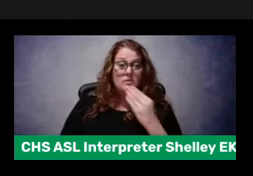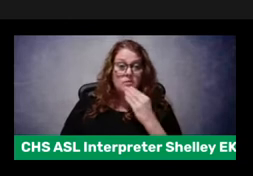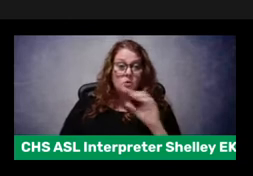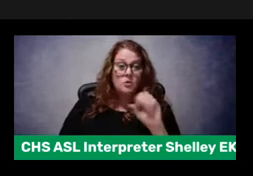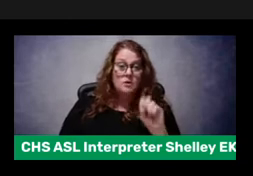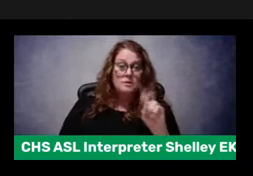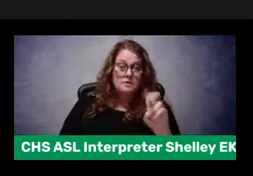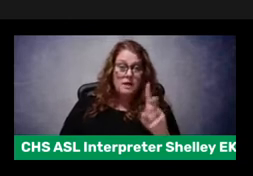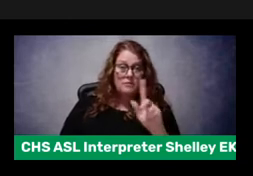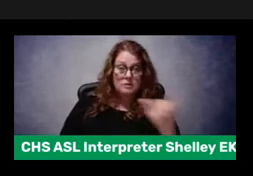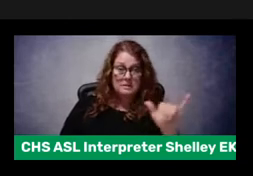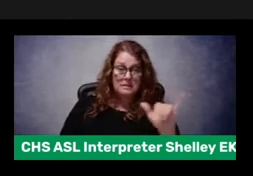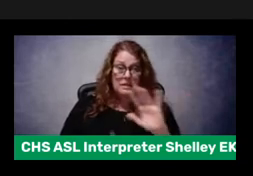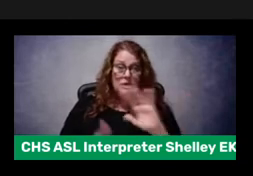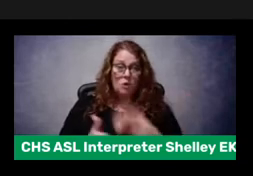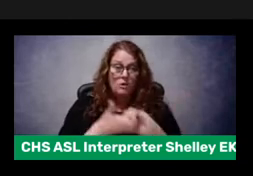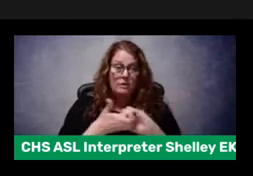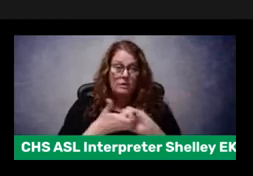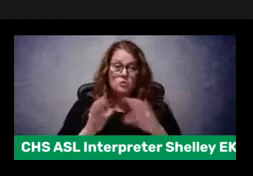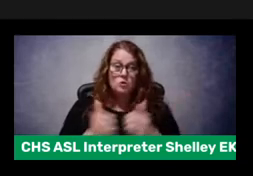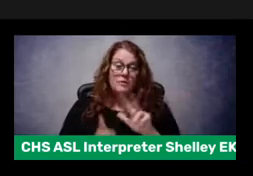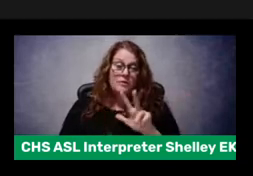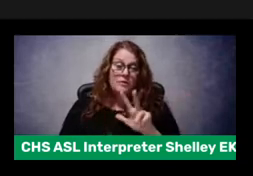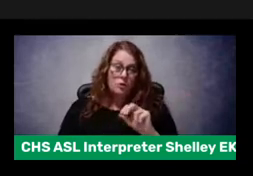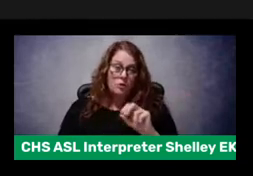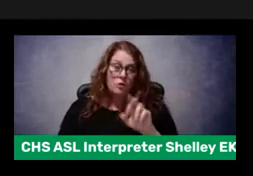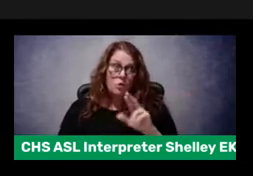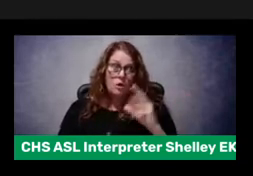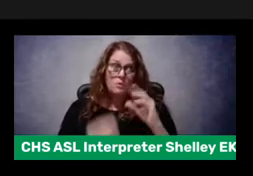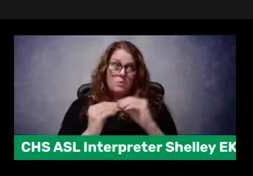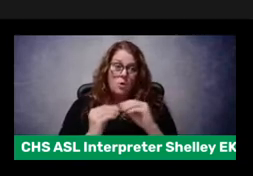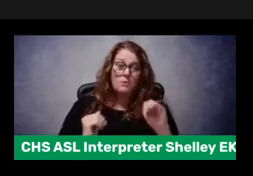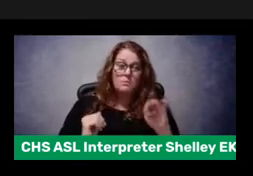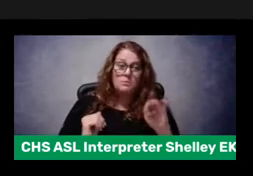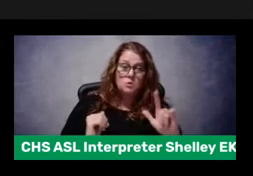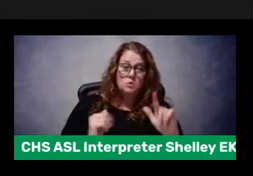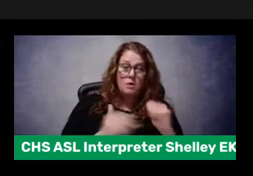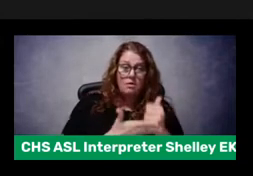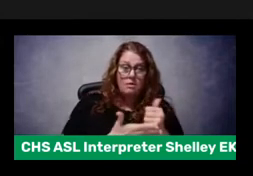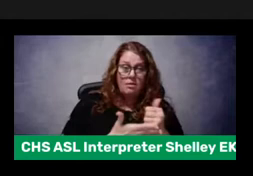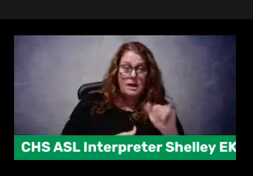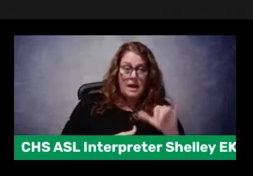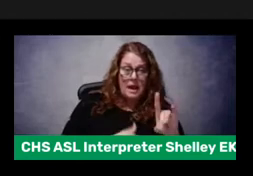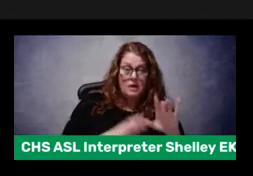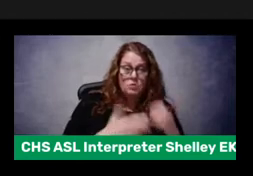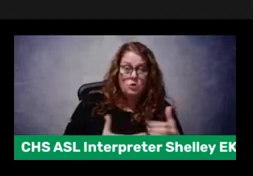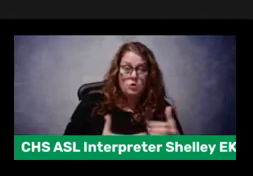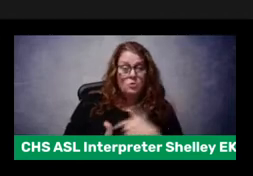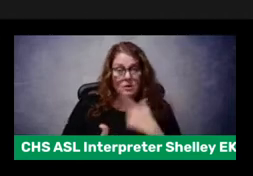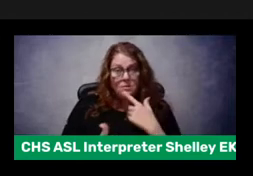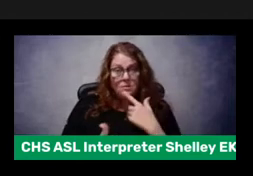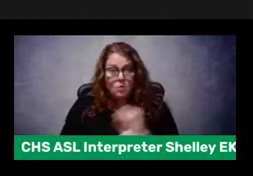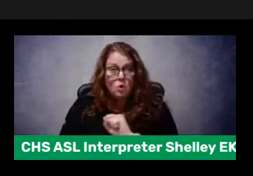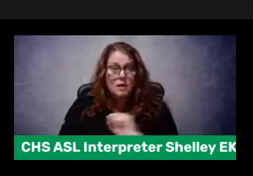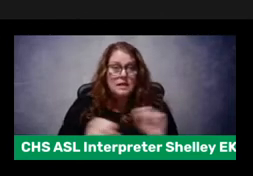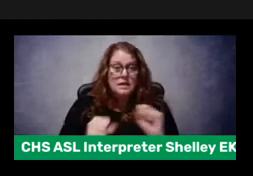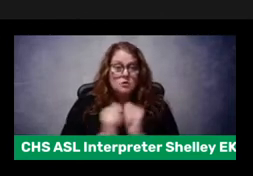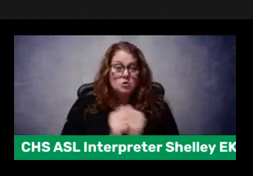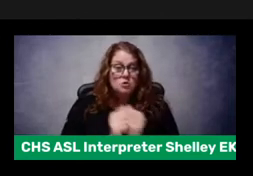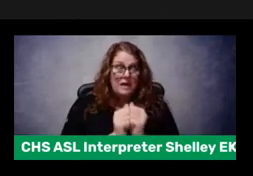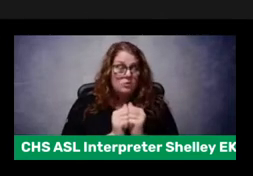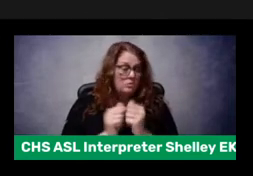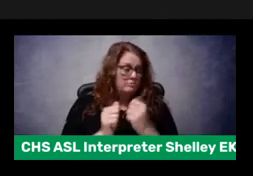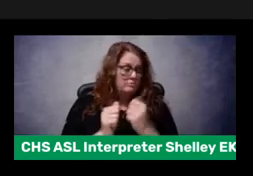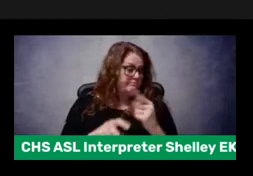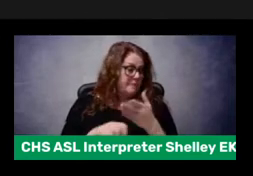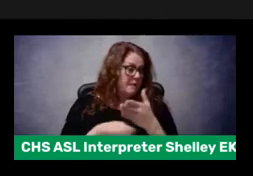Coalition is a group of about 30 or more mutual aid groups. And so we've been working together over the last